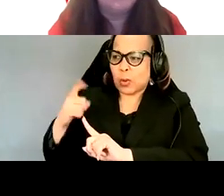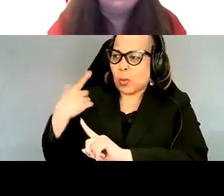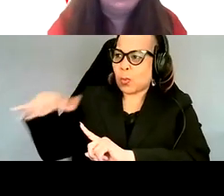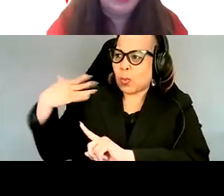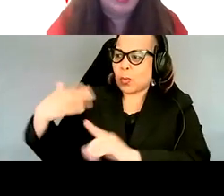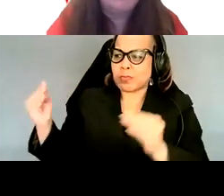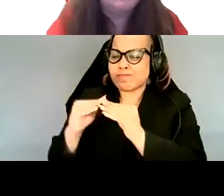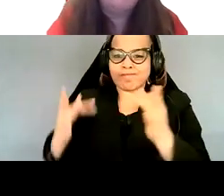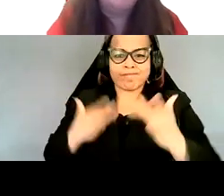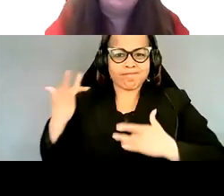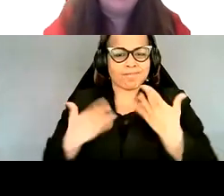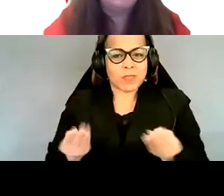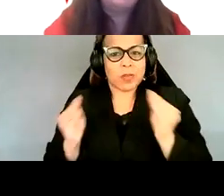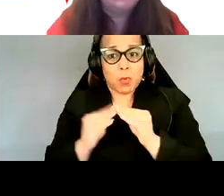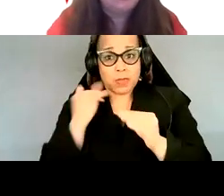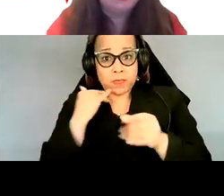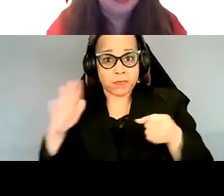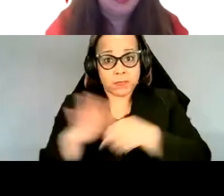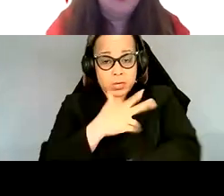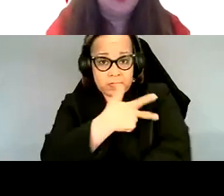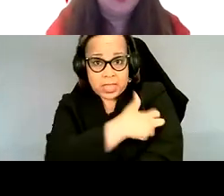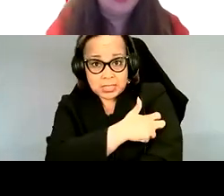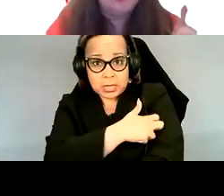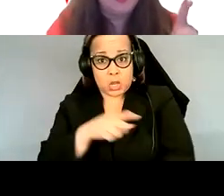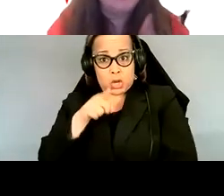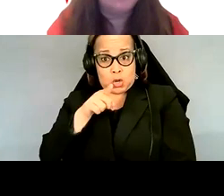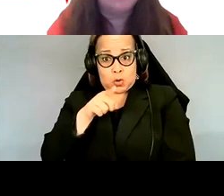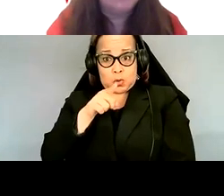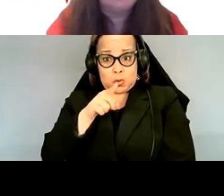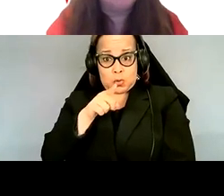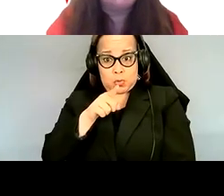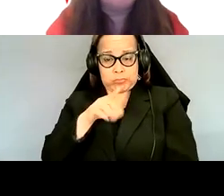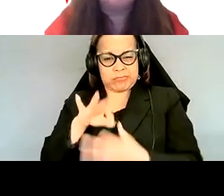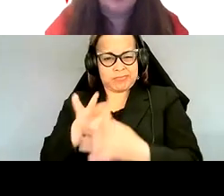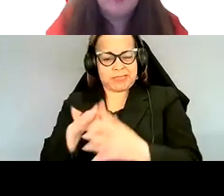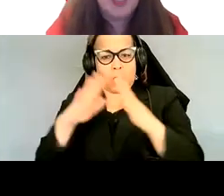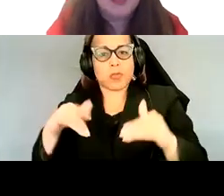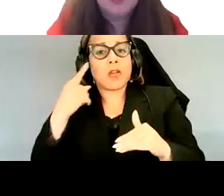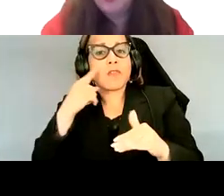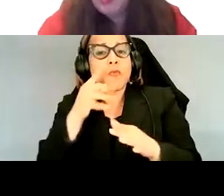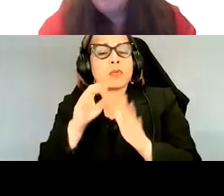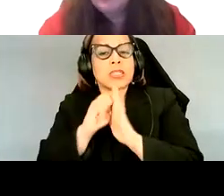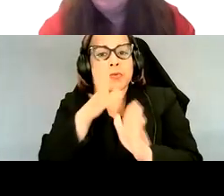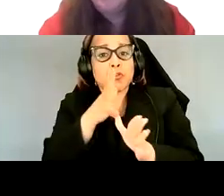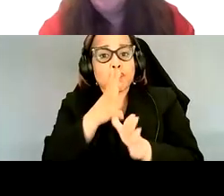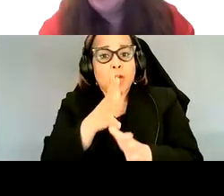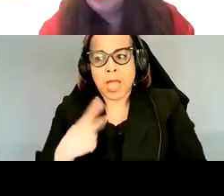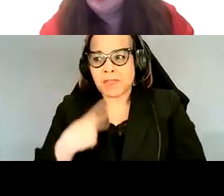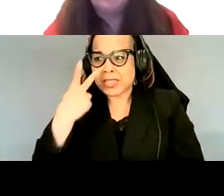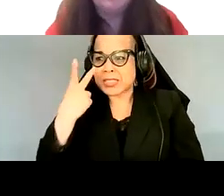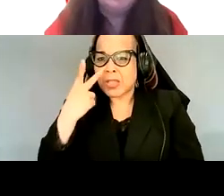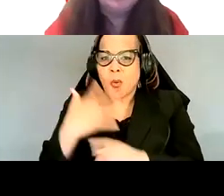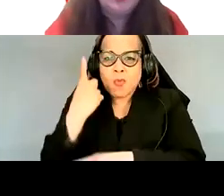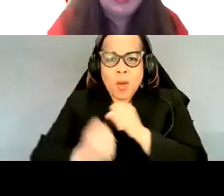more. If fully vaccinated and you pertain to a household, like for example, grandma, which I haven't seen for over a